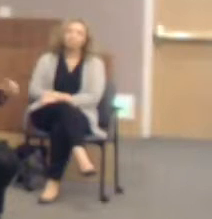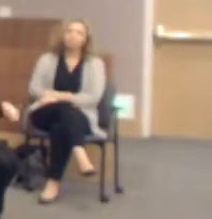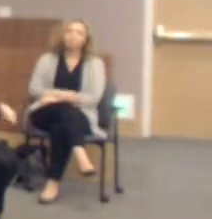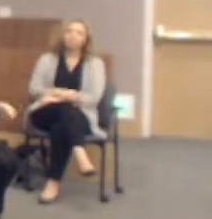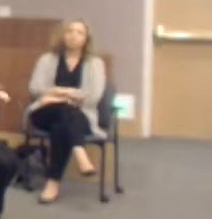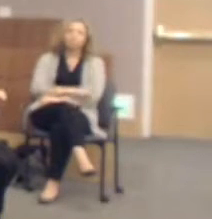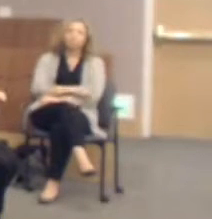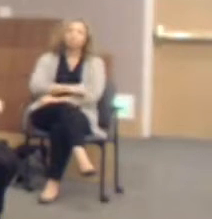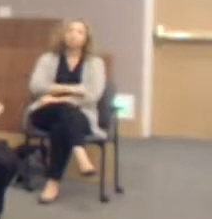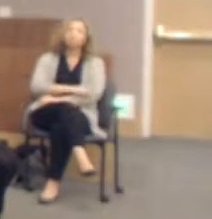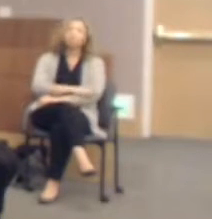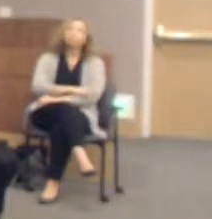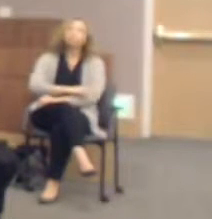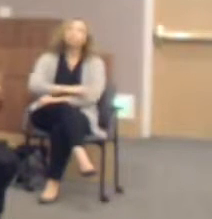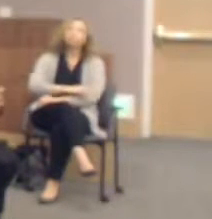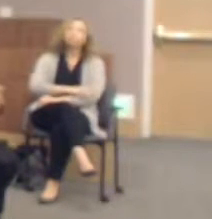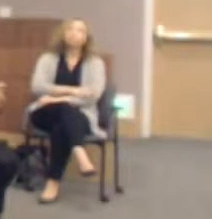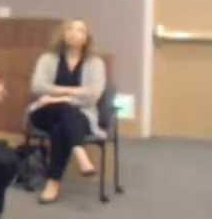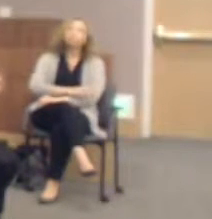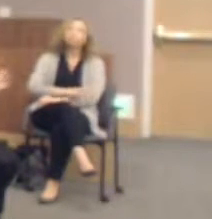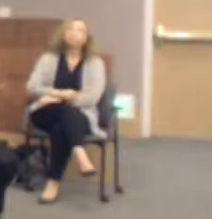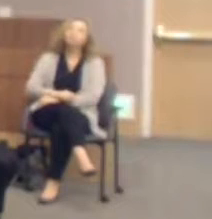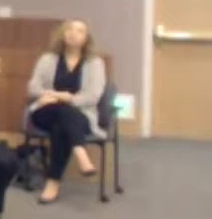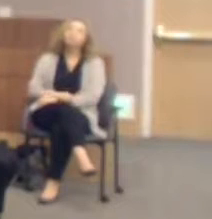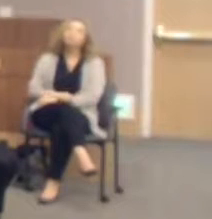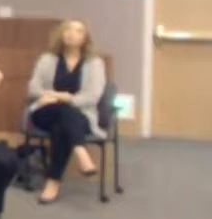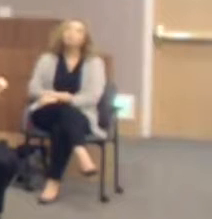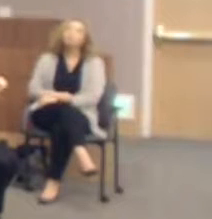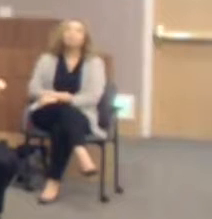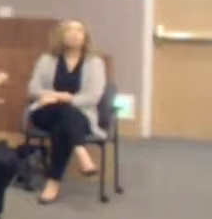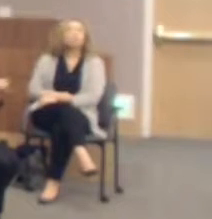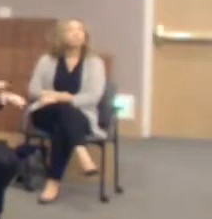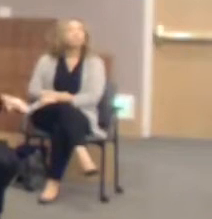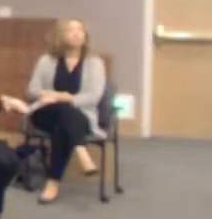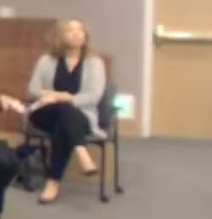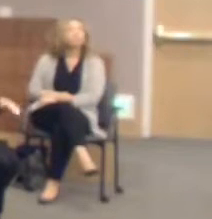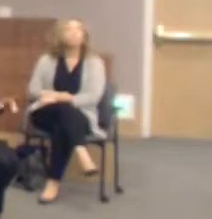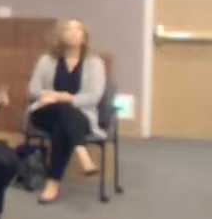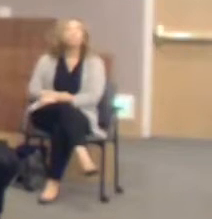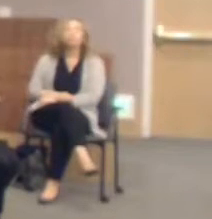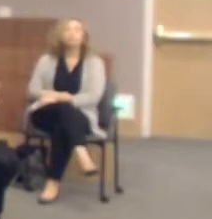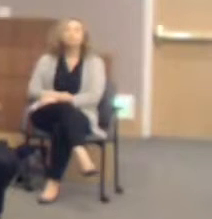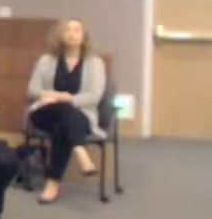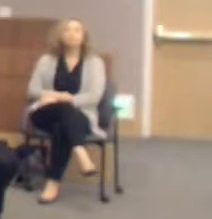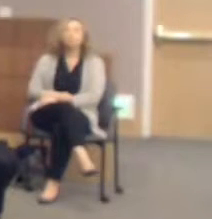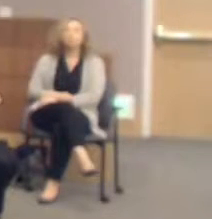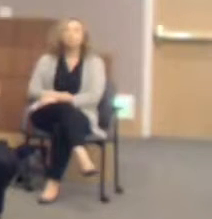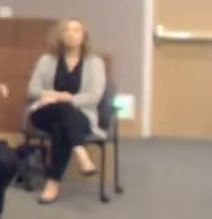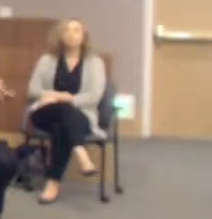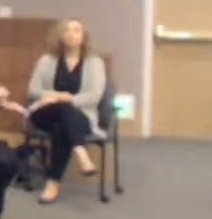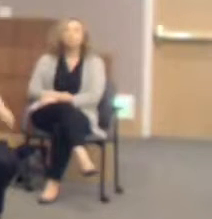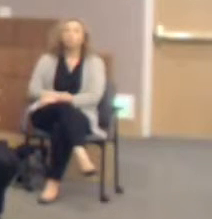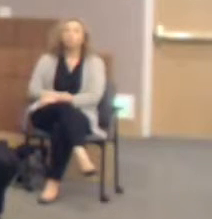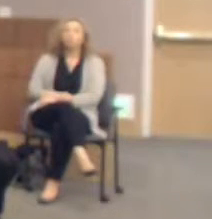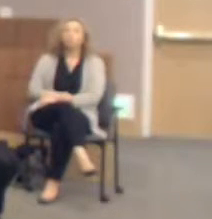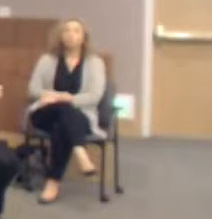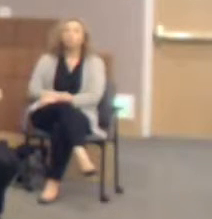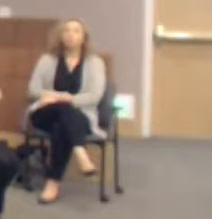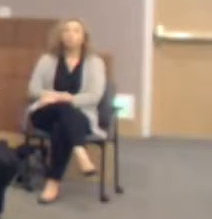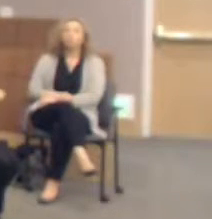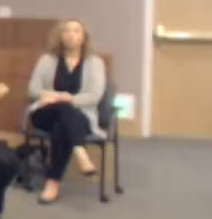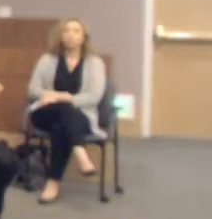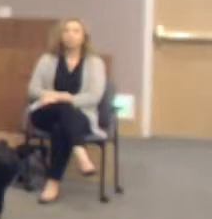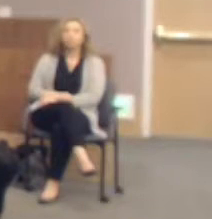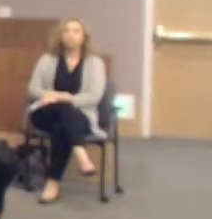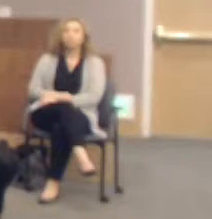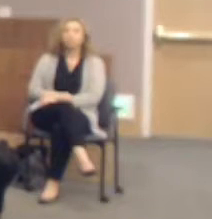childhood abuse, and then later challenges. I worked with ages 2 all the way to 18 and saw kind of a